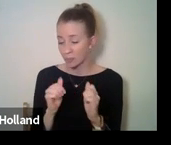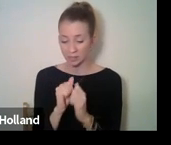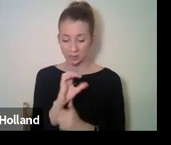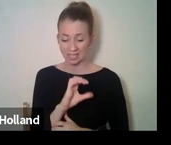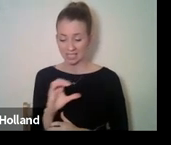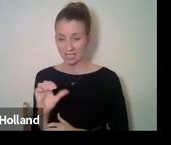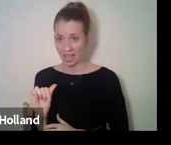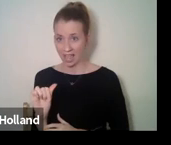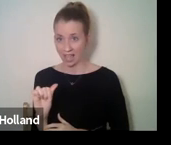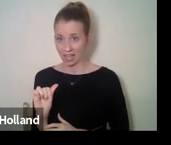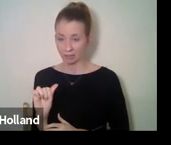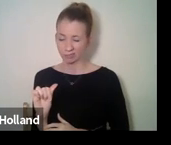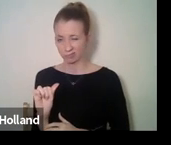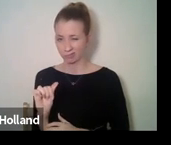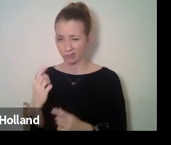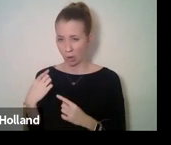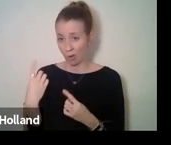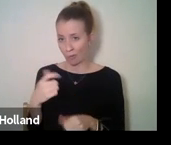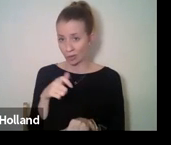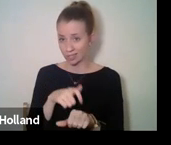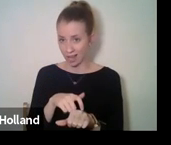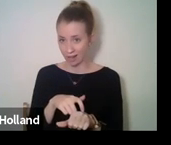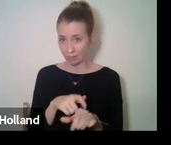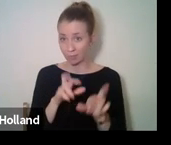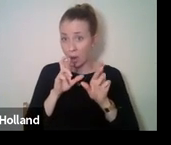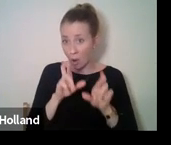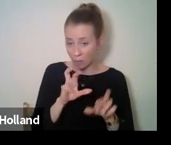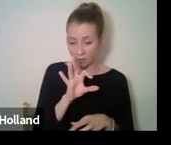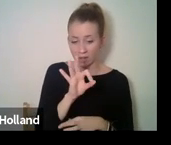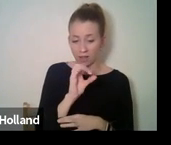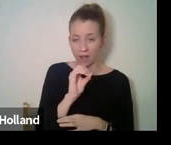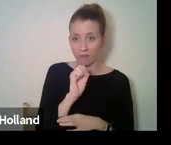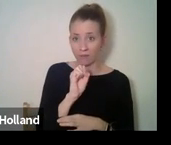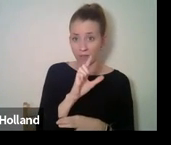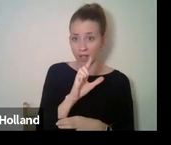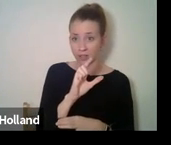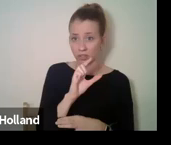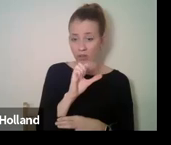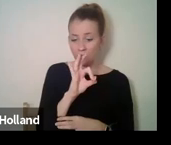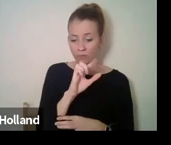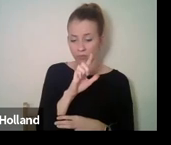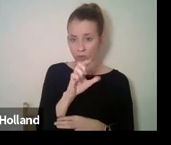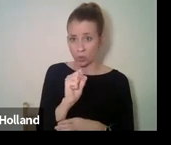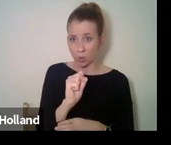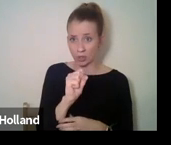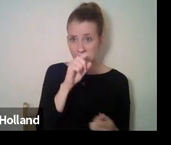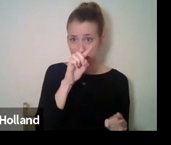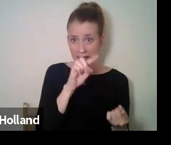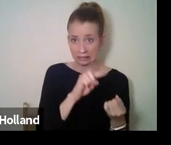will, over time, bring fossil fuels to zero, and we'll have a carbon-free electricity mix.